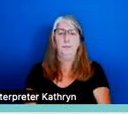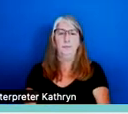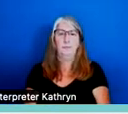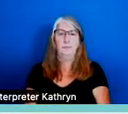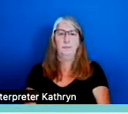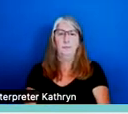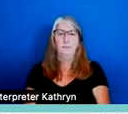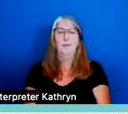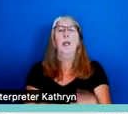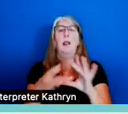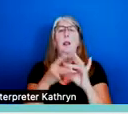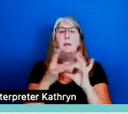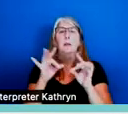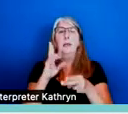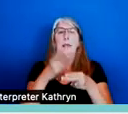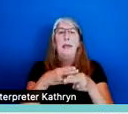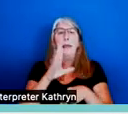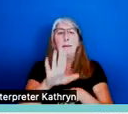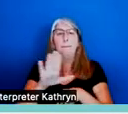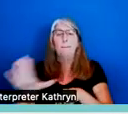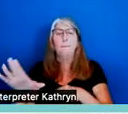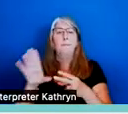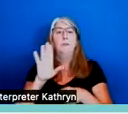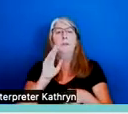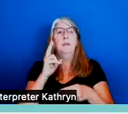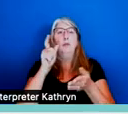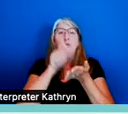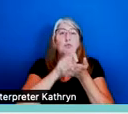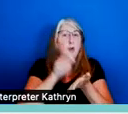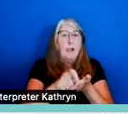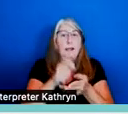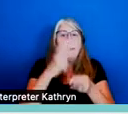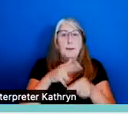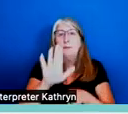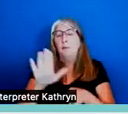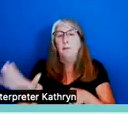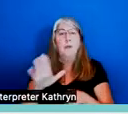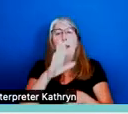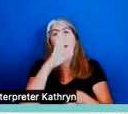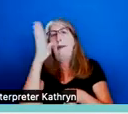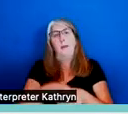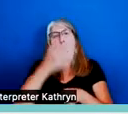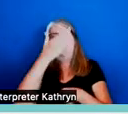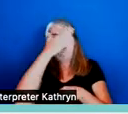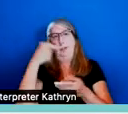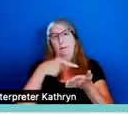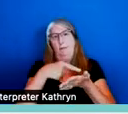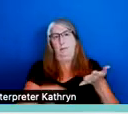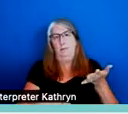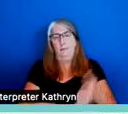Let's say their names, let's write their names, and let us never forget their names.